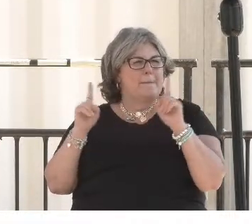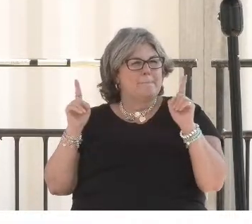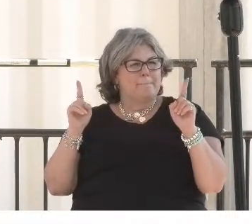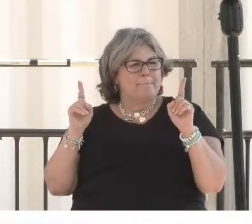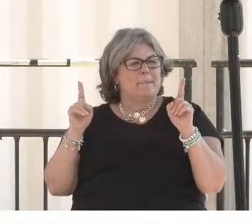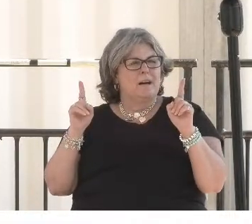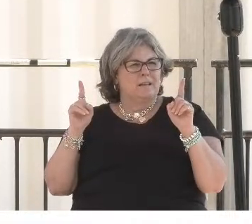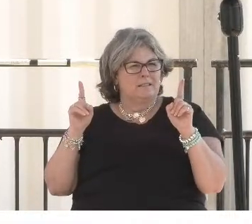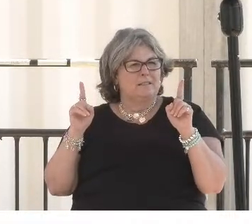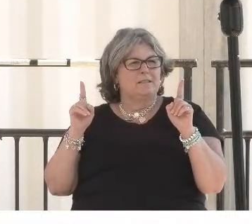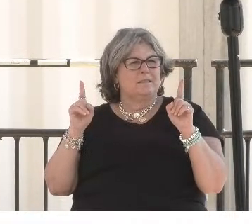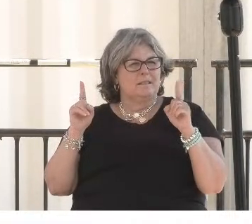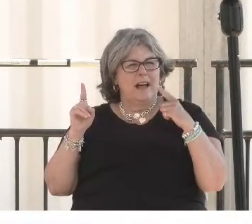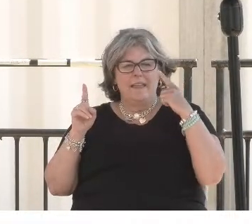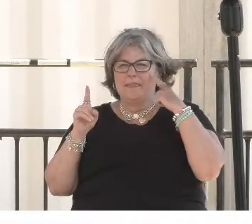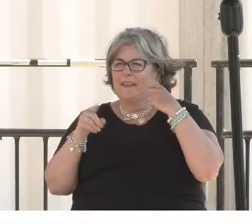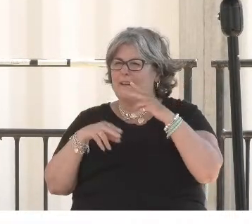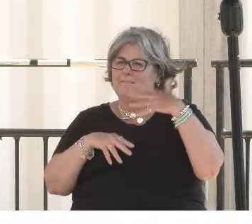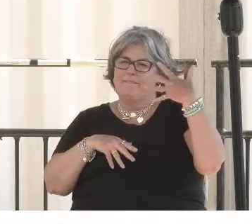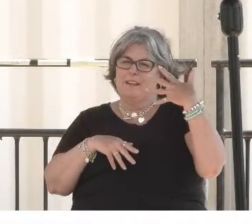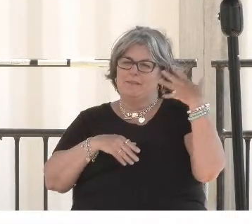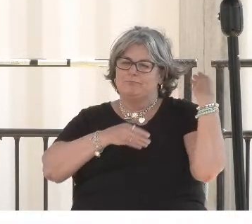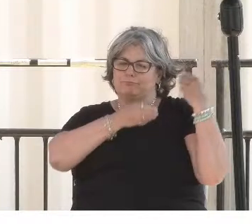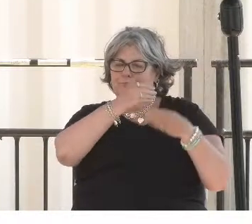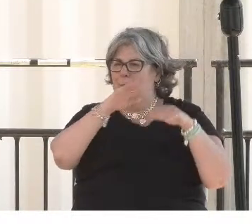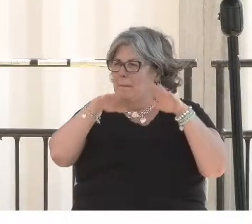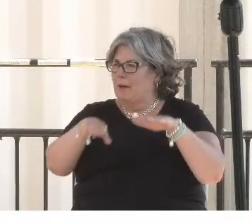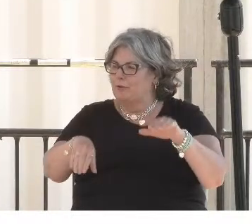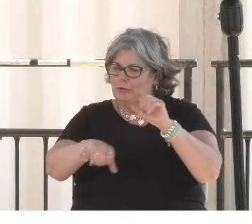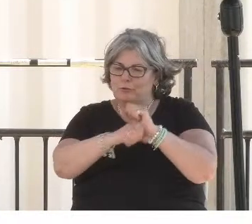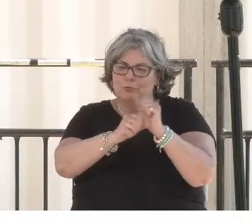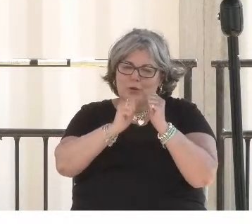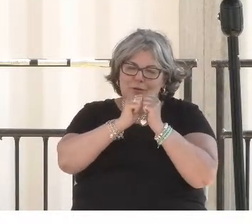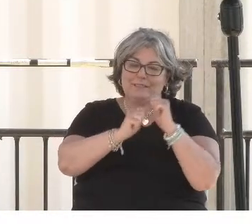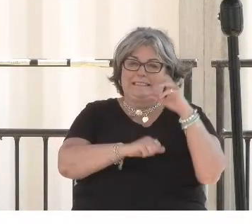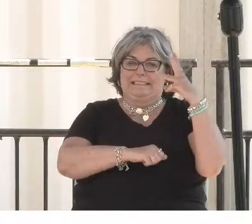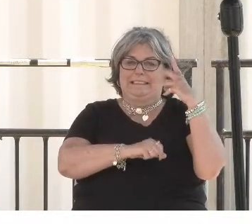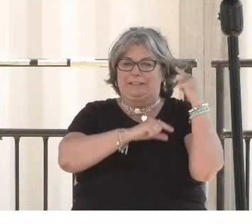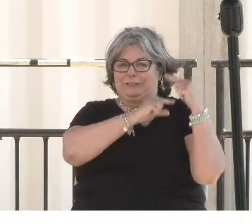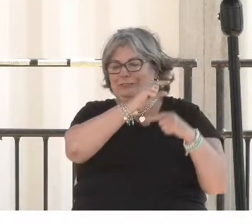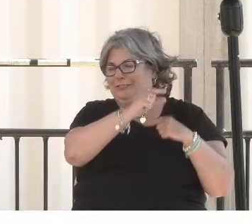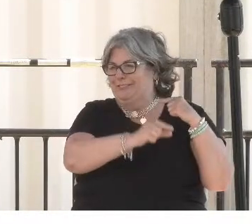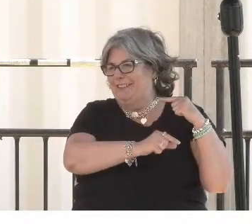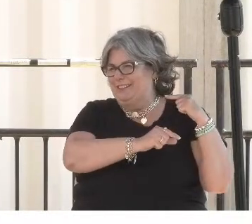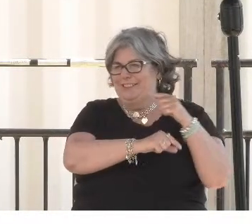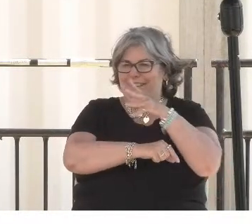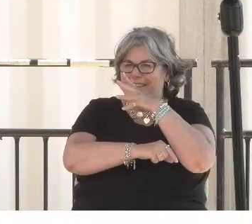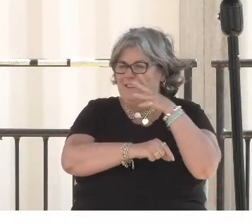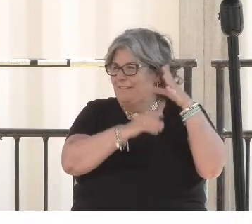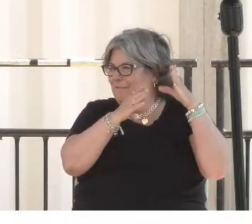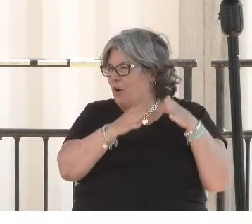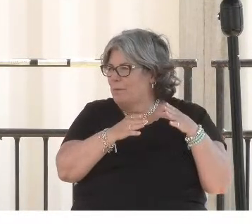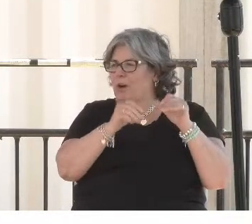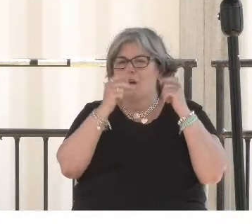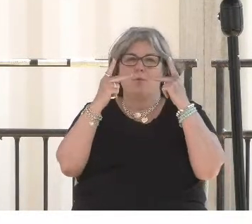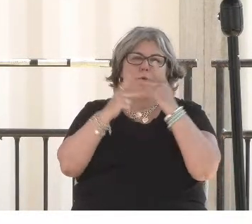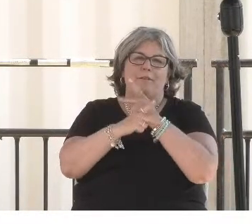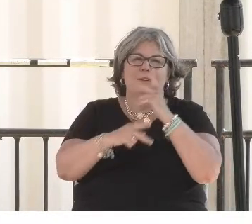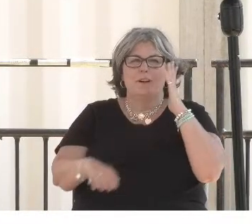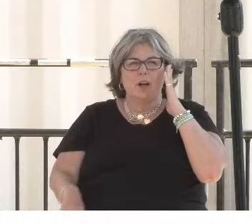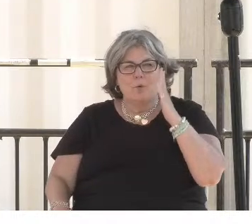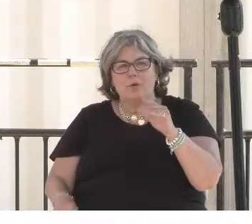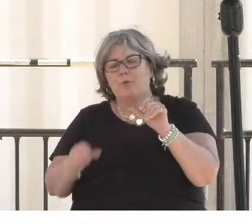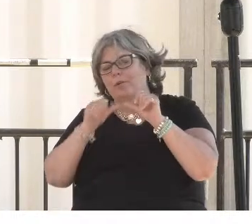we're right. I think I mentioned I'm a 5th generation farmer. My kids work with me, so they're the 6th generation of Duttons to farm in Sonoma County. We're going to figure this out. We're just going to